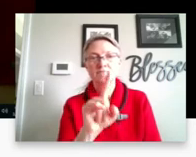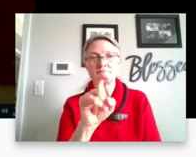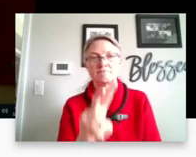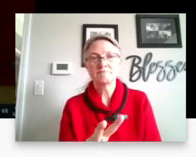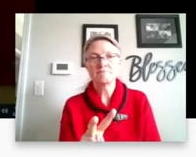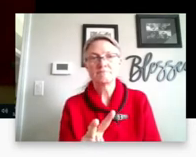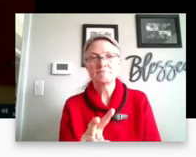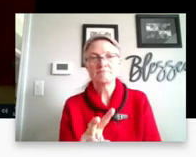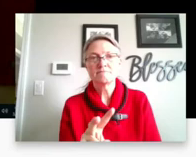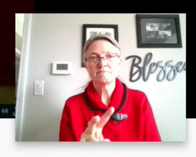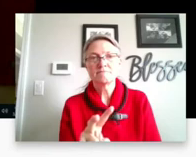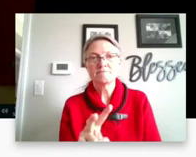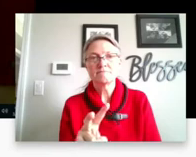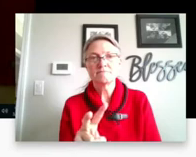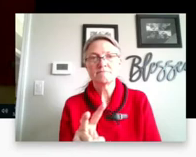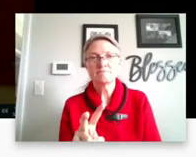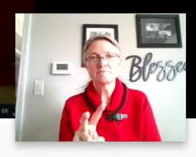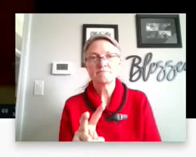7.5,